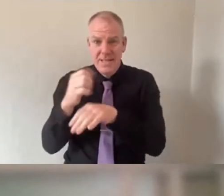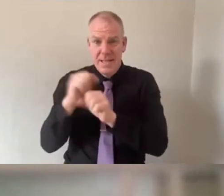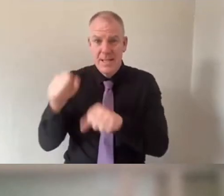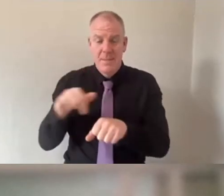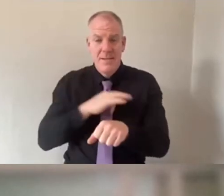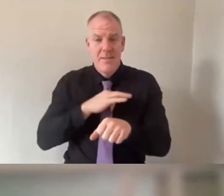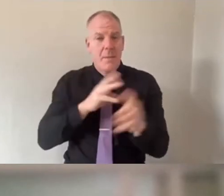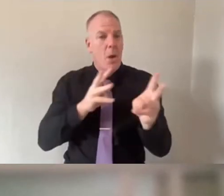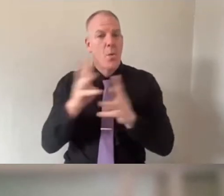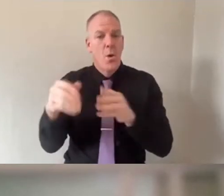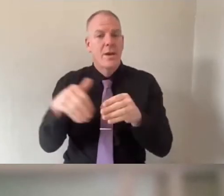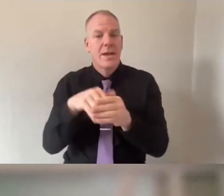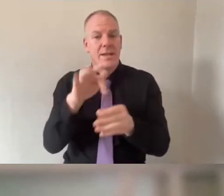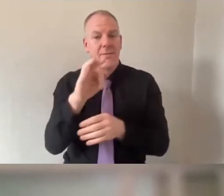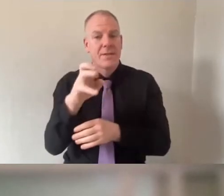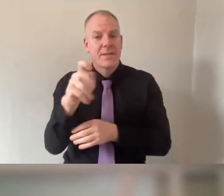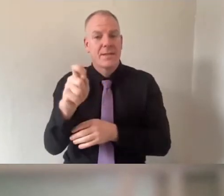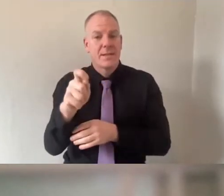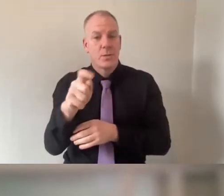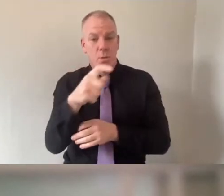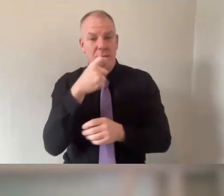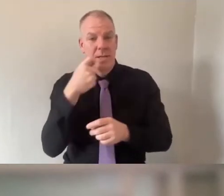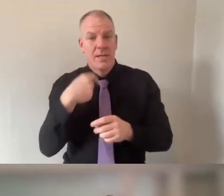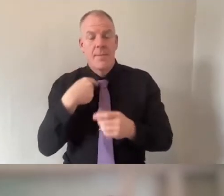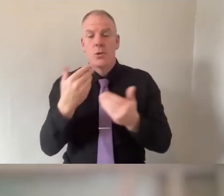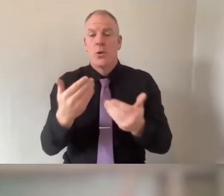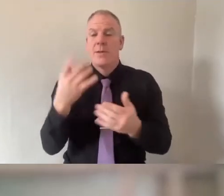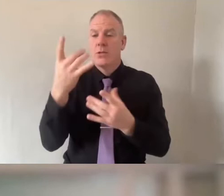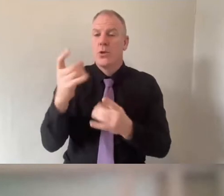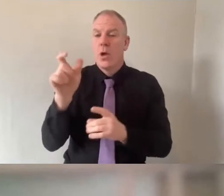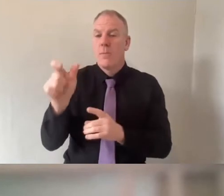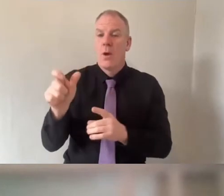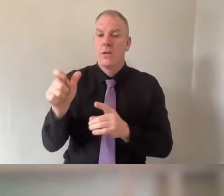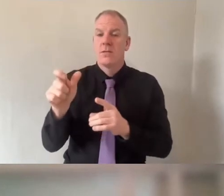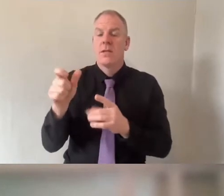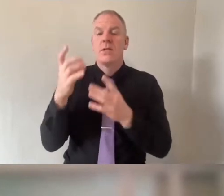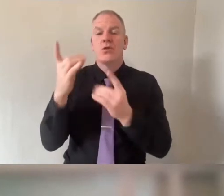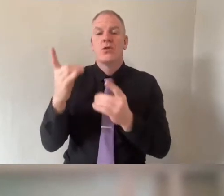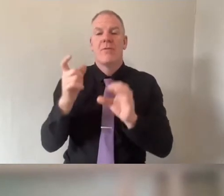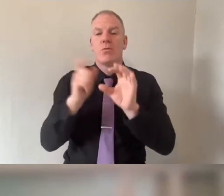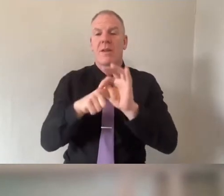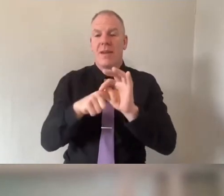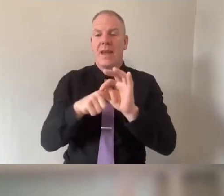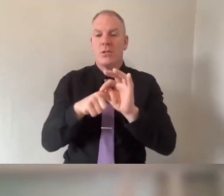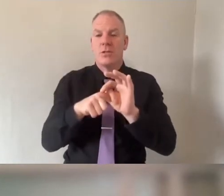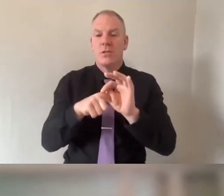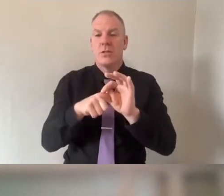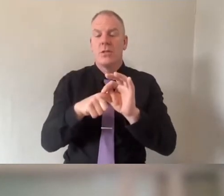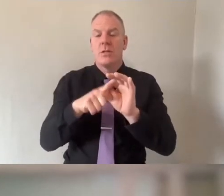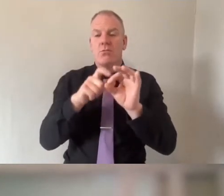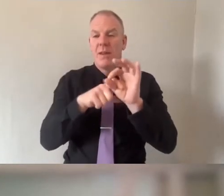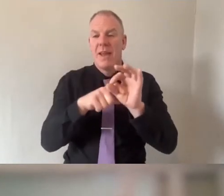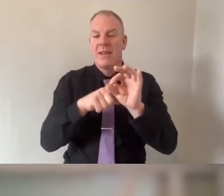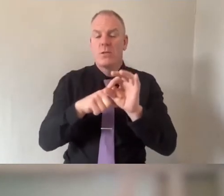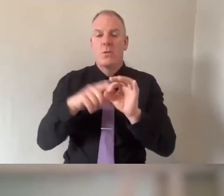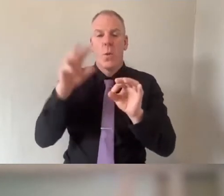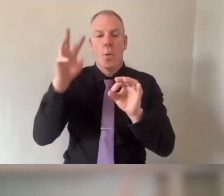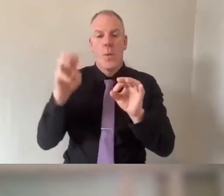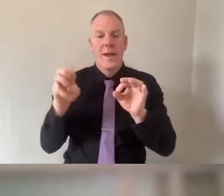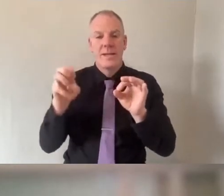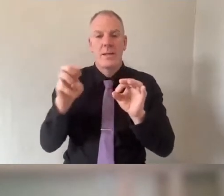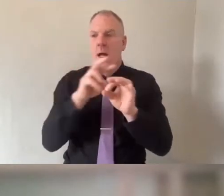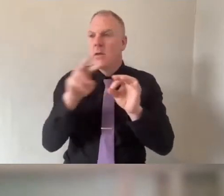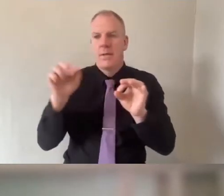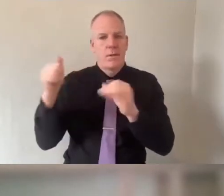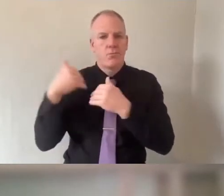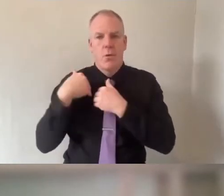FET. As you just said, I'm currently the chair of Qualifications Wales, but I'm not here in that role today. And I should just say for the record,